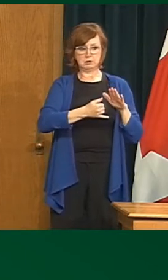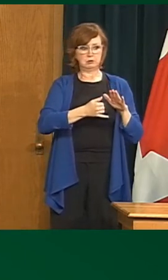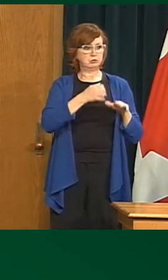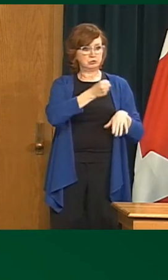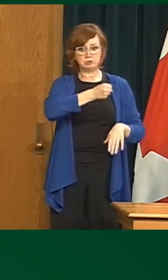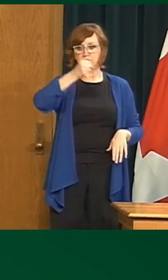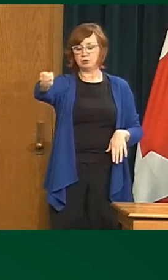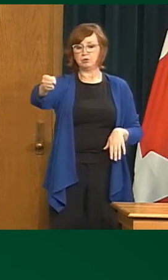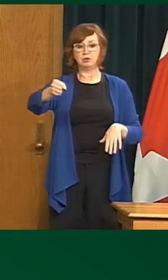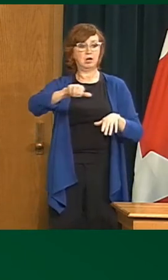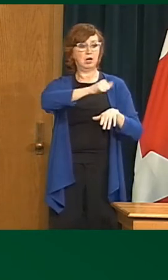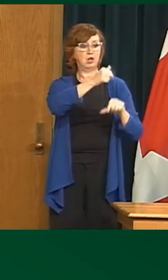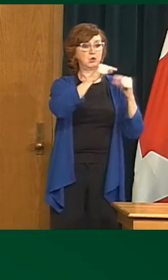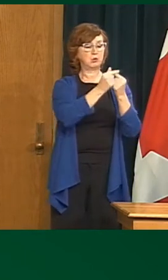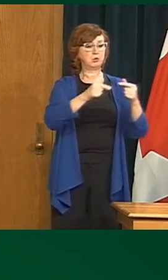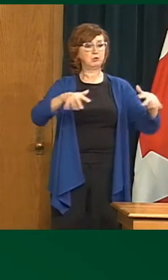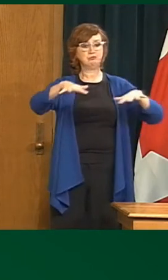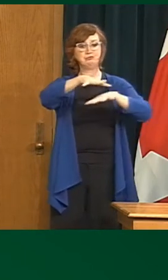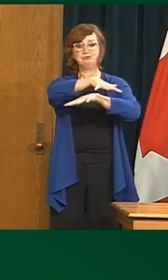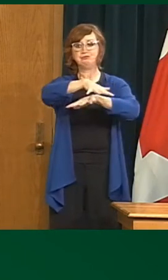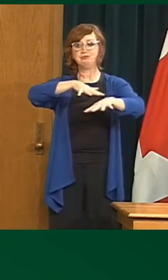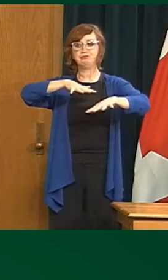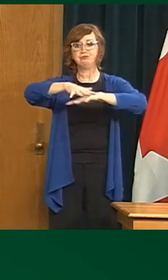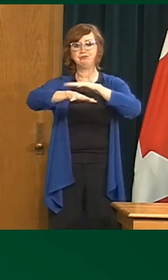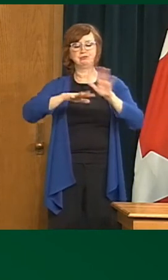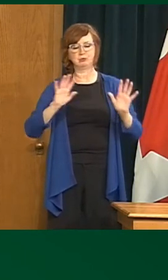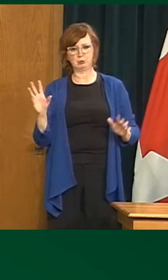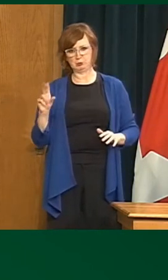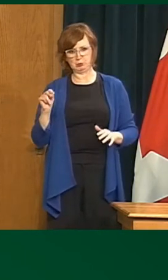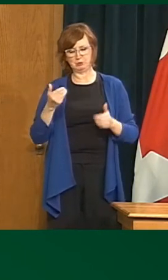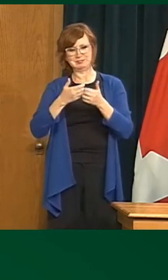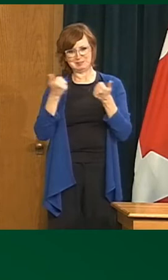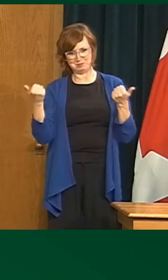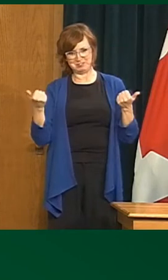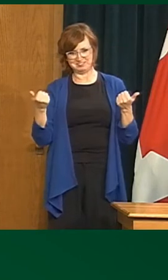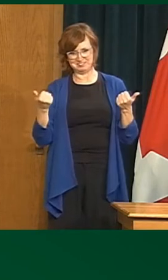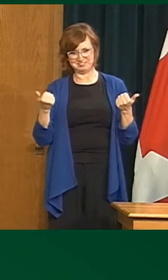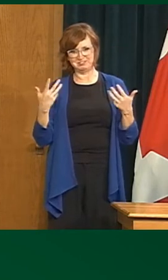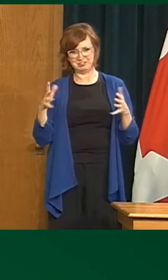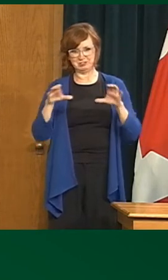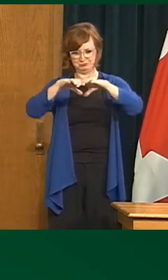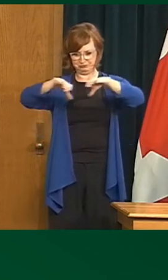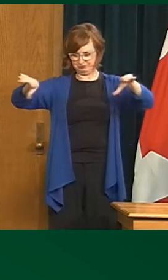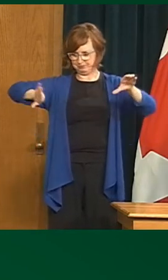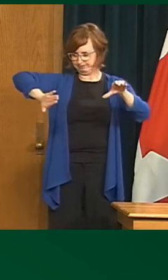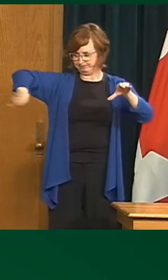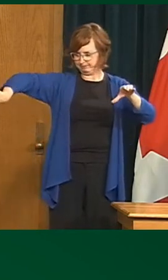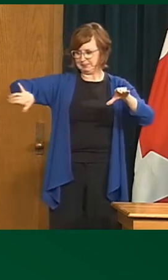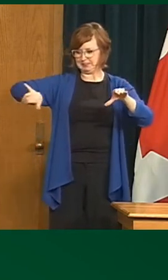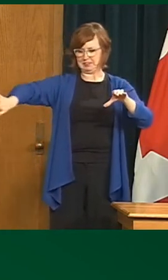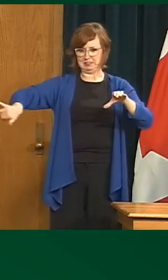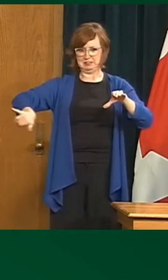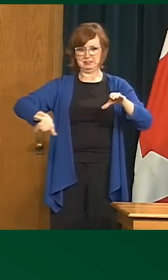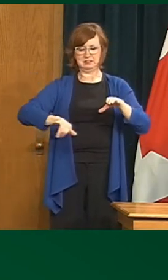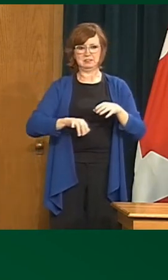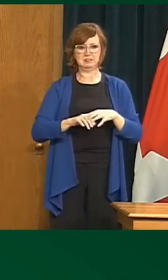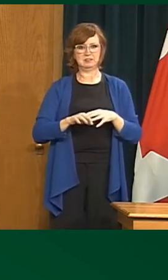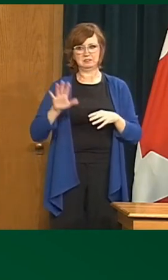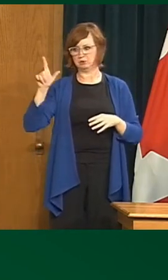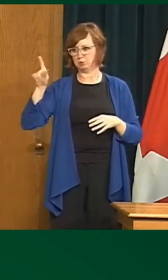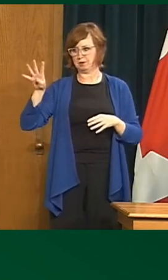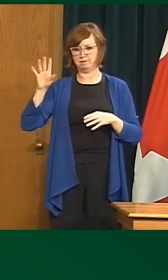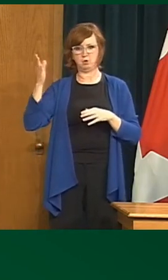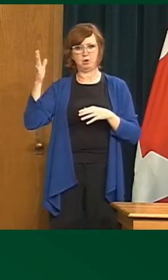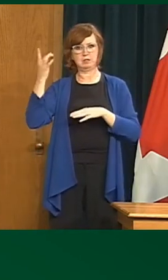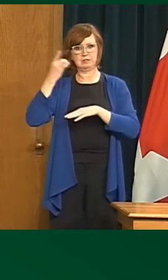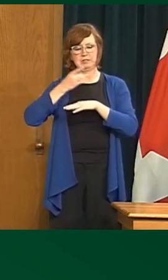it's it has all protocols. We worked with SHA, and there are individuals in there 24/7,